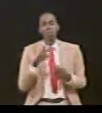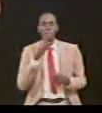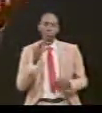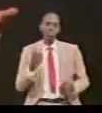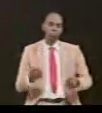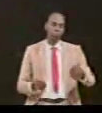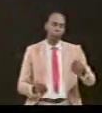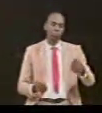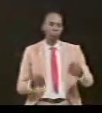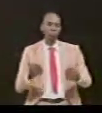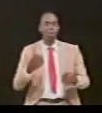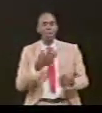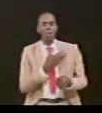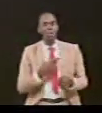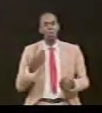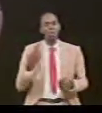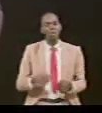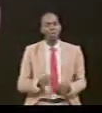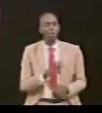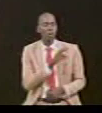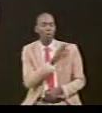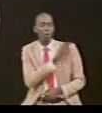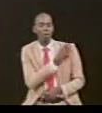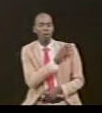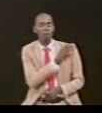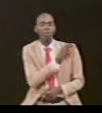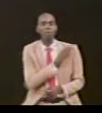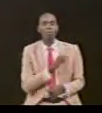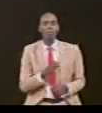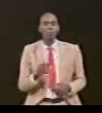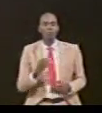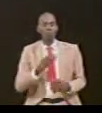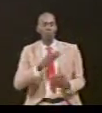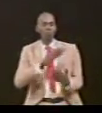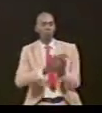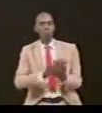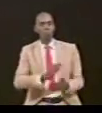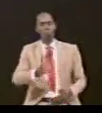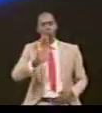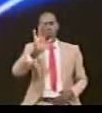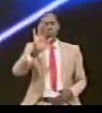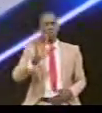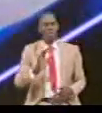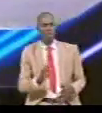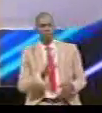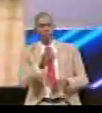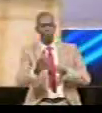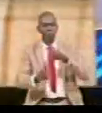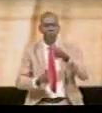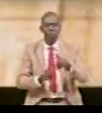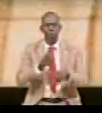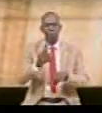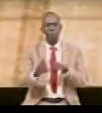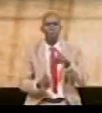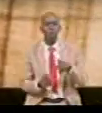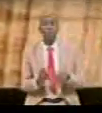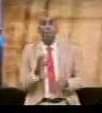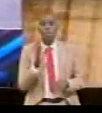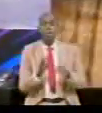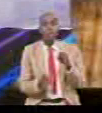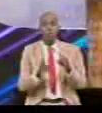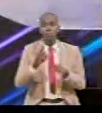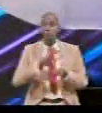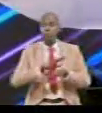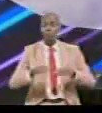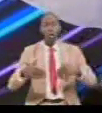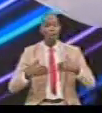know, the law enforcing agents, they confront you, where is this, where is this? If you don't have the